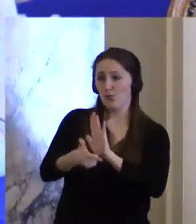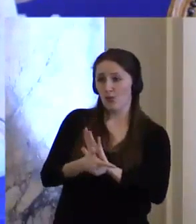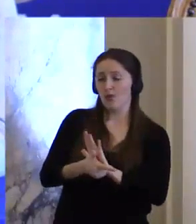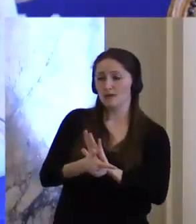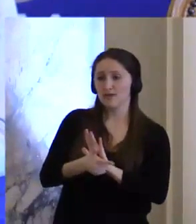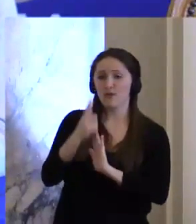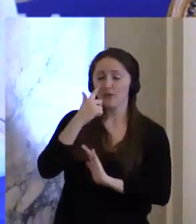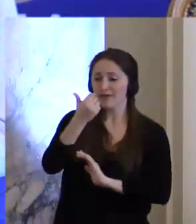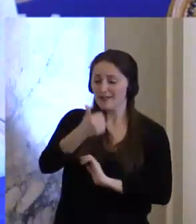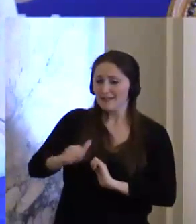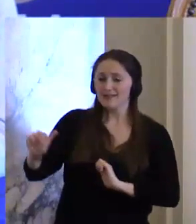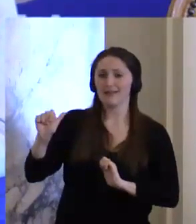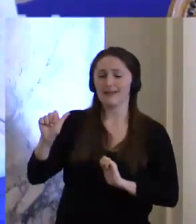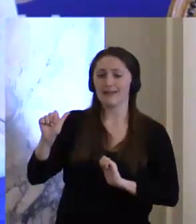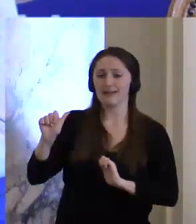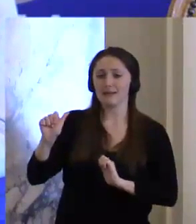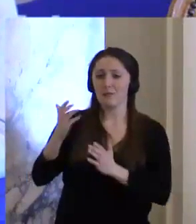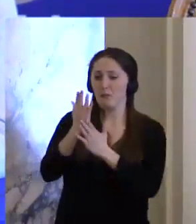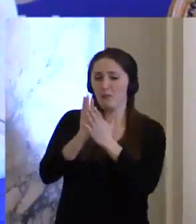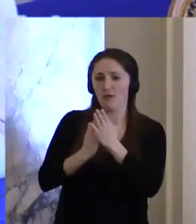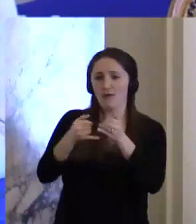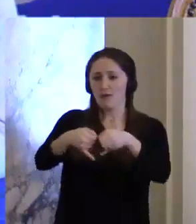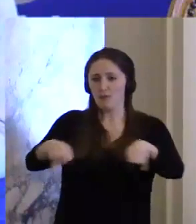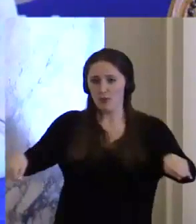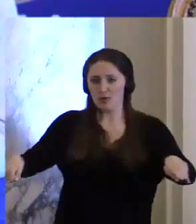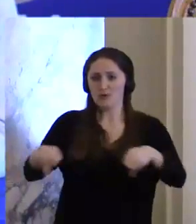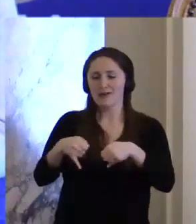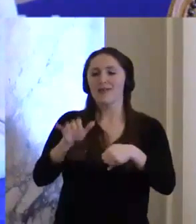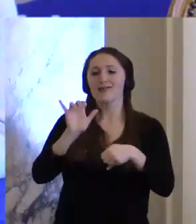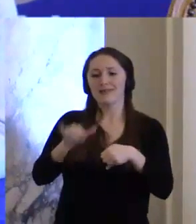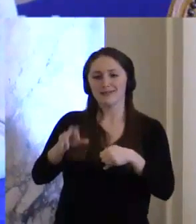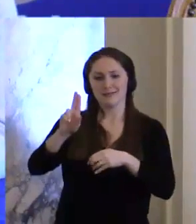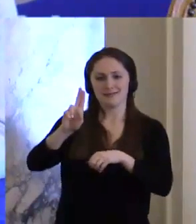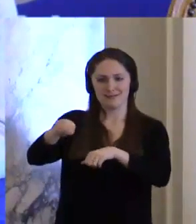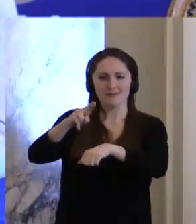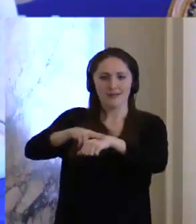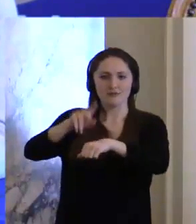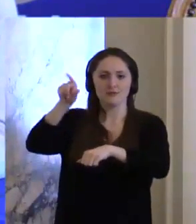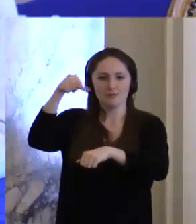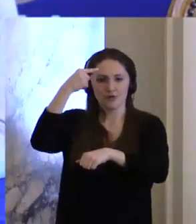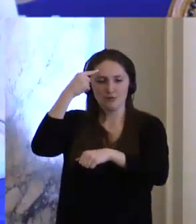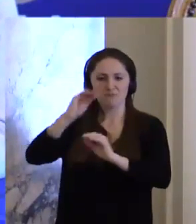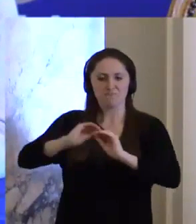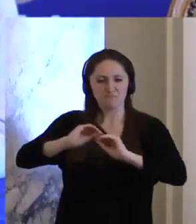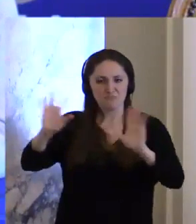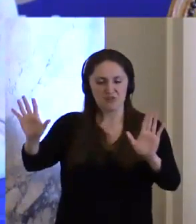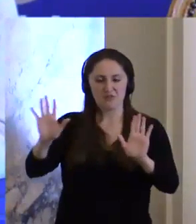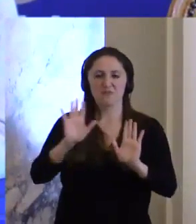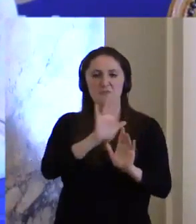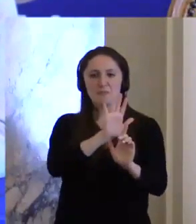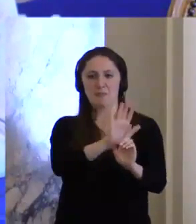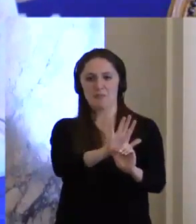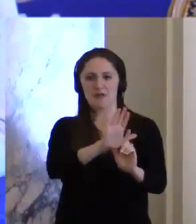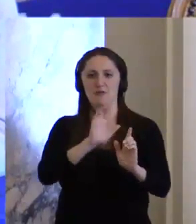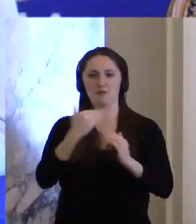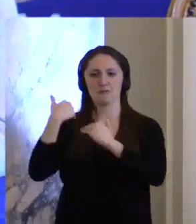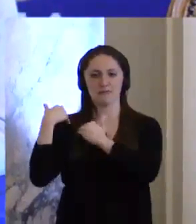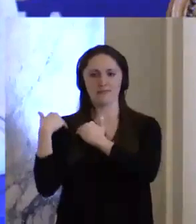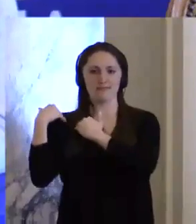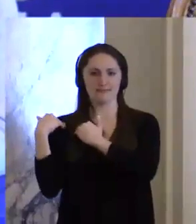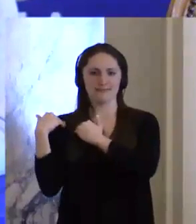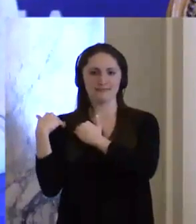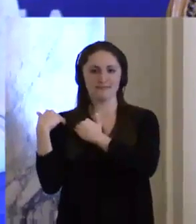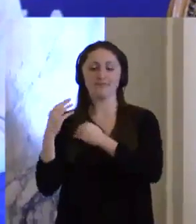on any side of the border clearly are functions of the national governments. And the national